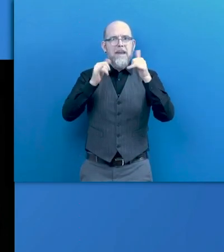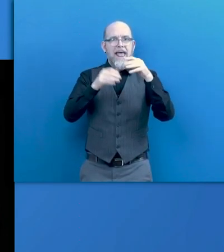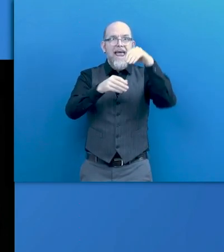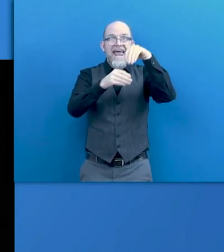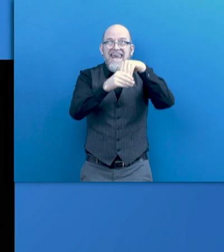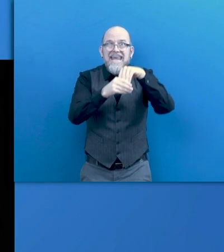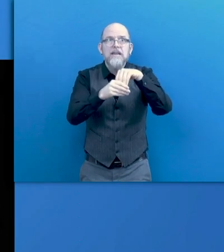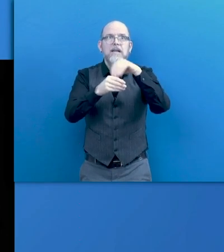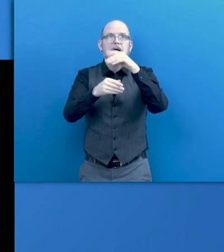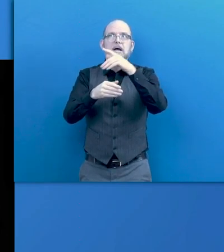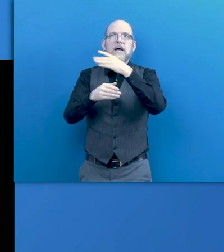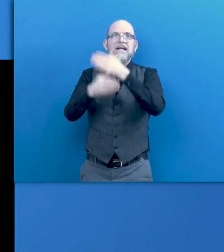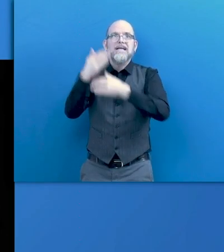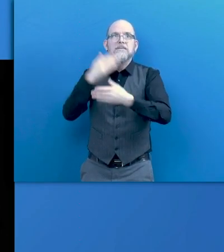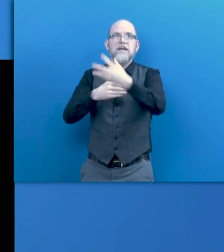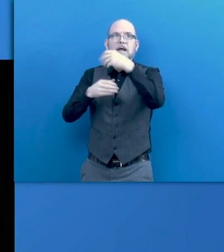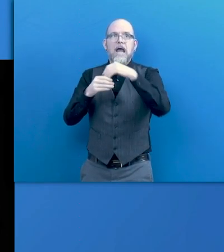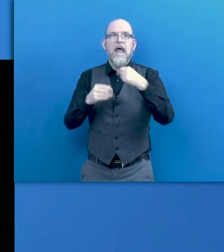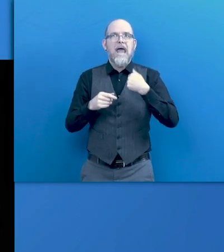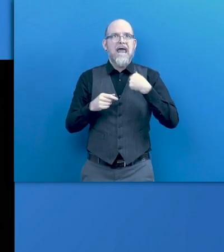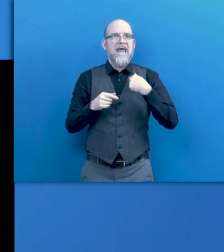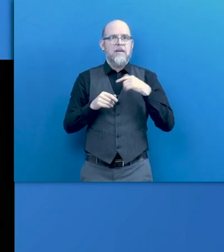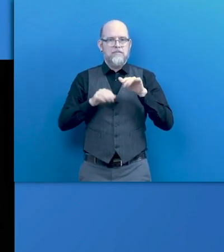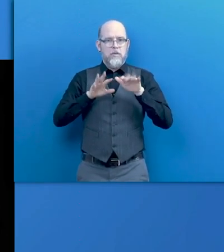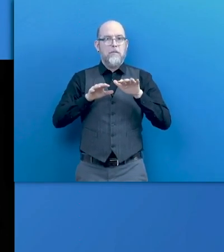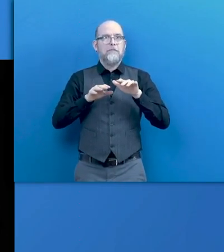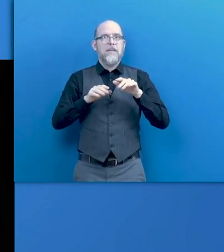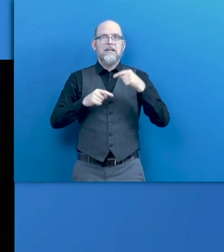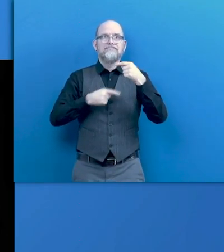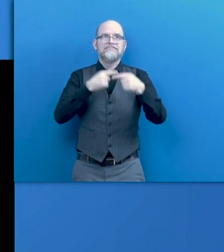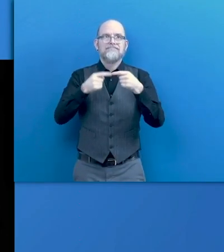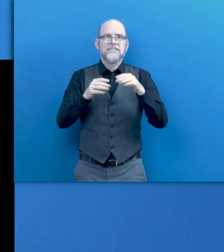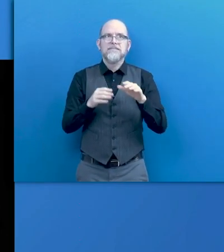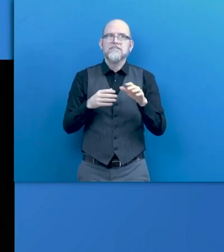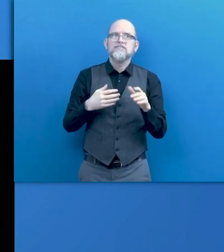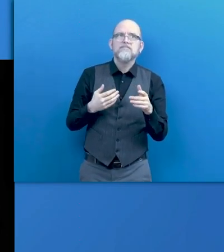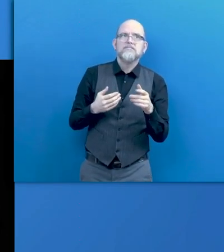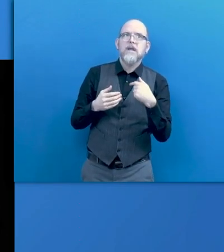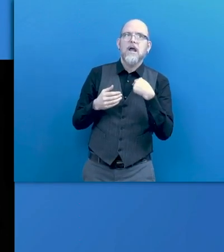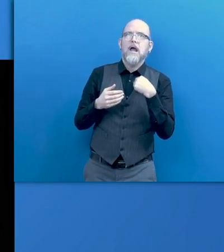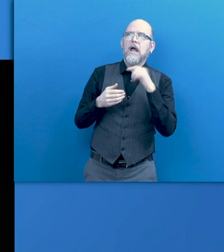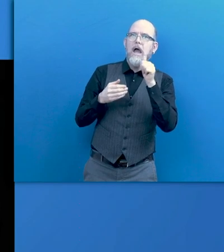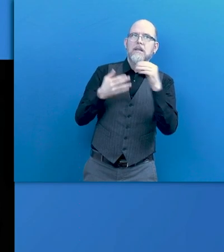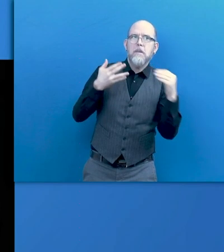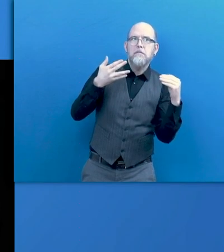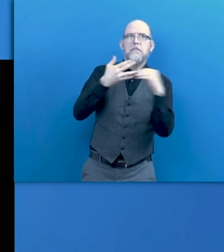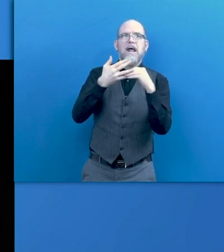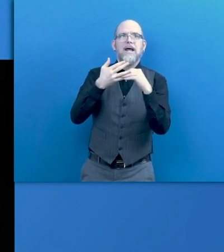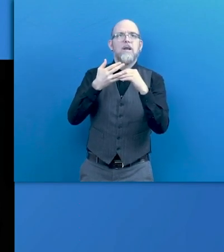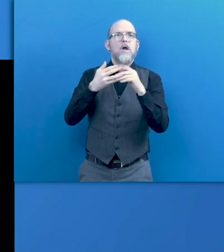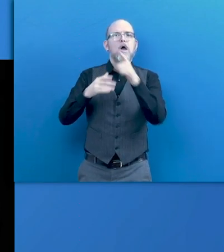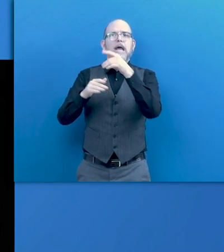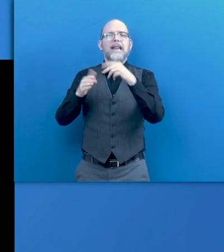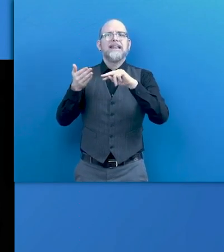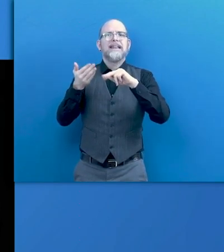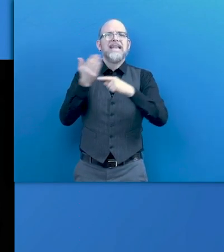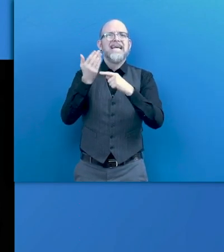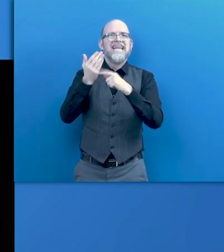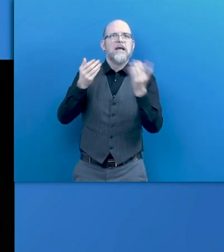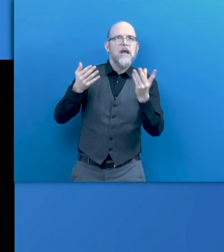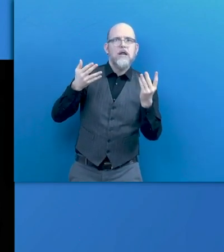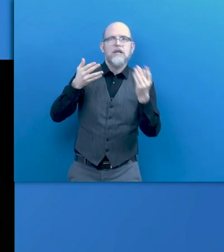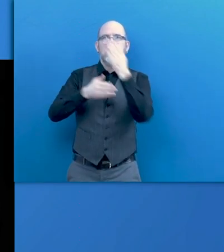would like to have now as a developer is, hey, we have plugins here for the common engines. If you put them in, they make your life easier by